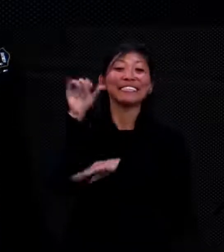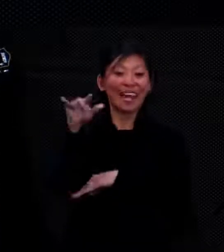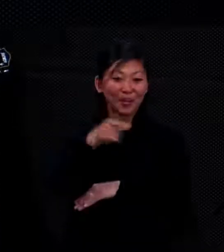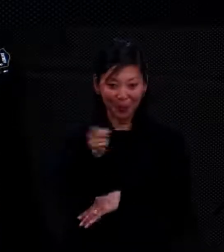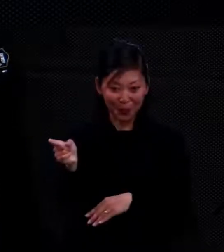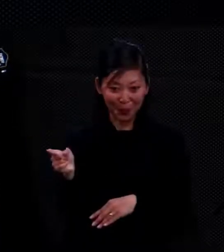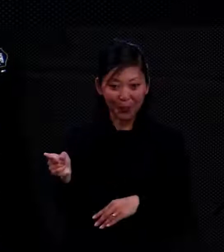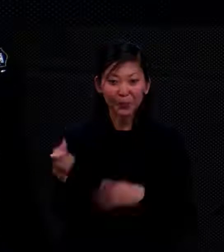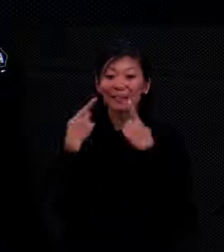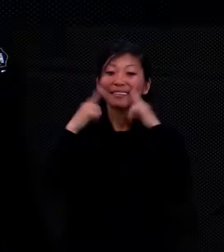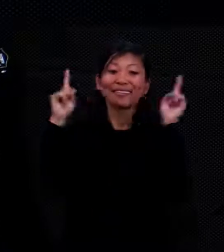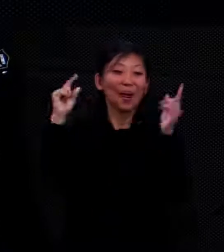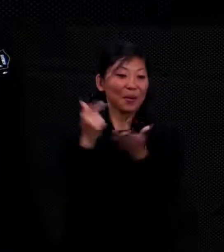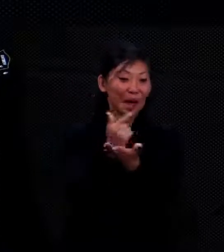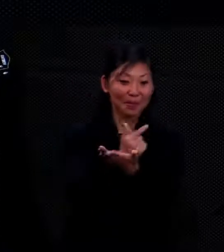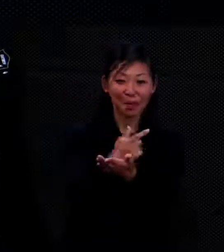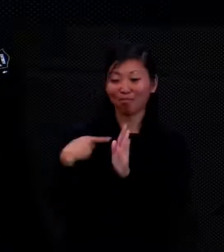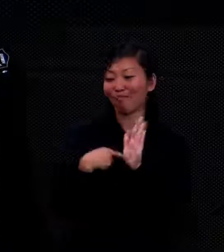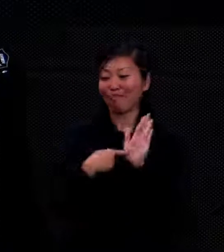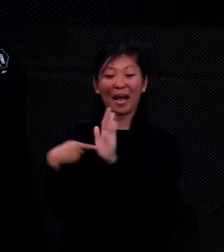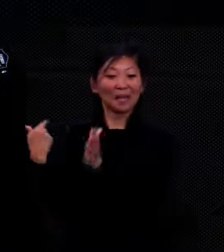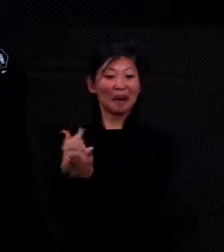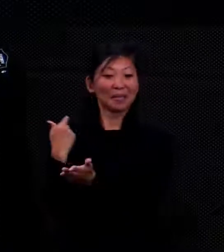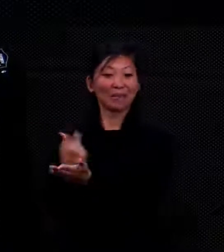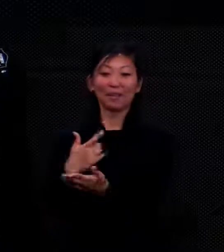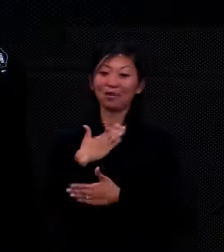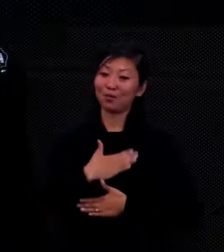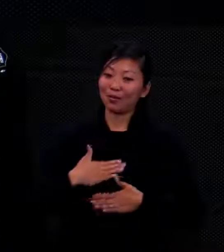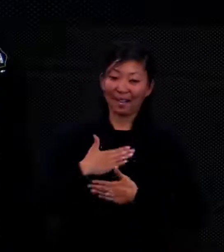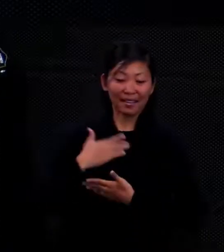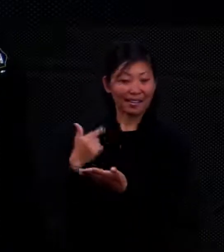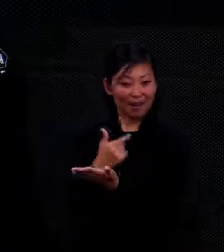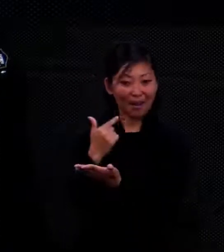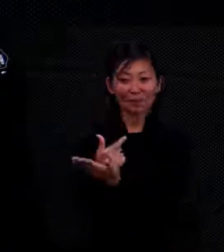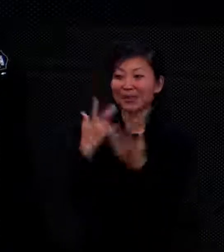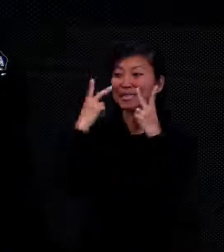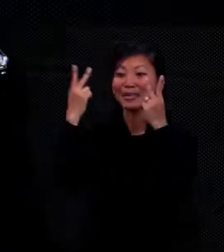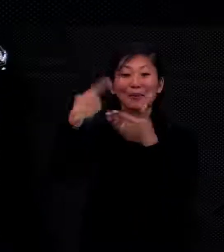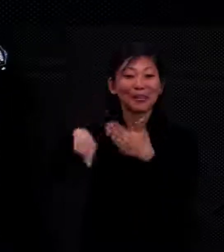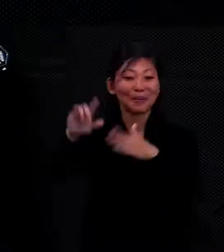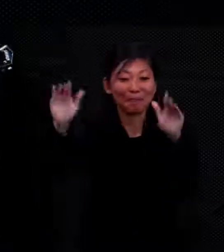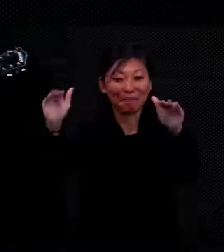to declare the gospel, to display the gospel, and to delight in the gospel. See you next week.